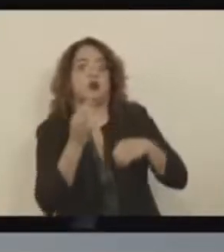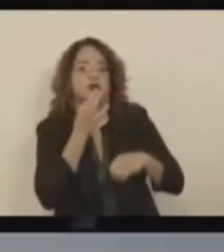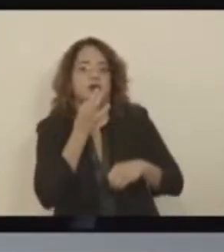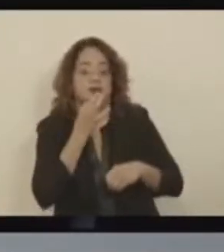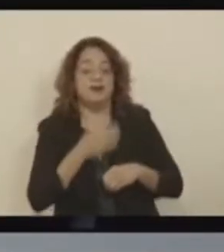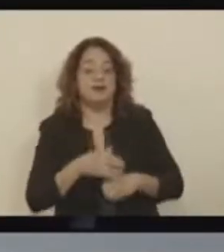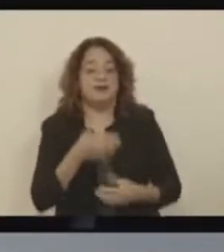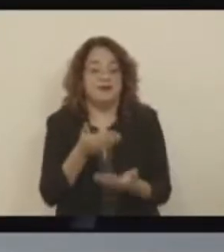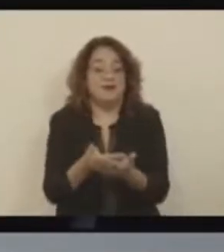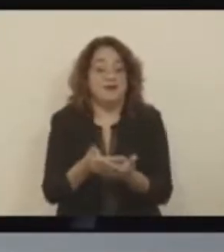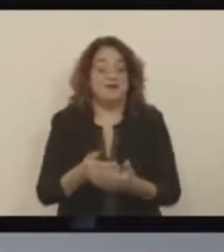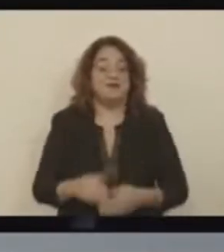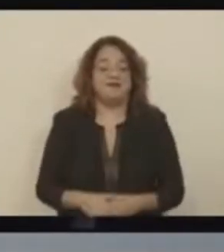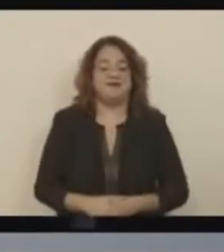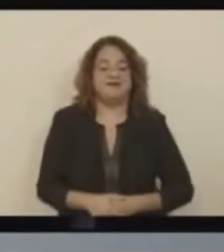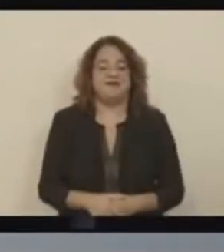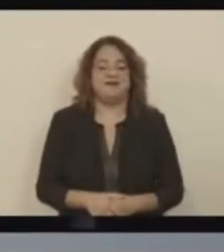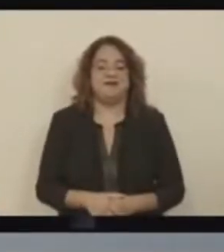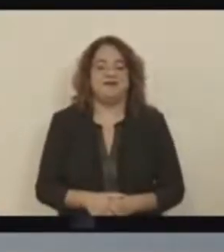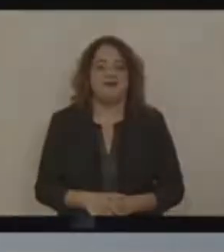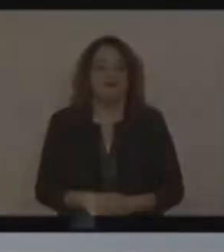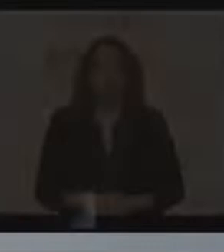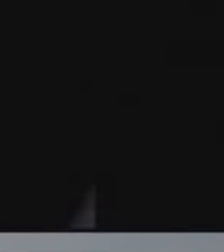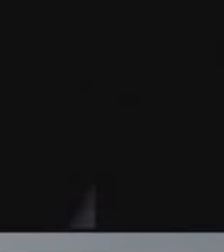S2 prop, stage 2 burn is nominal.